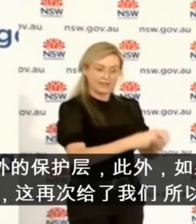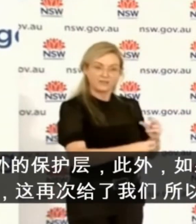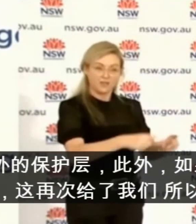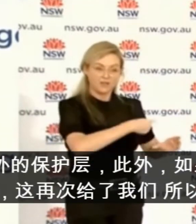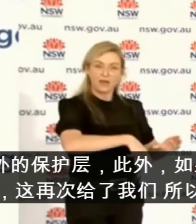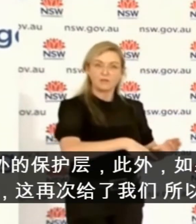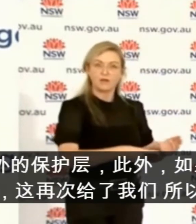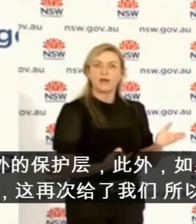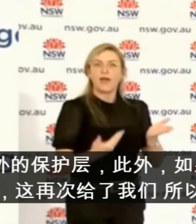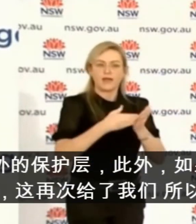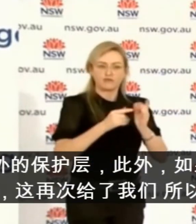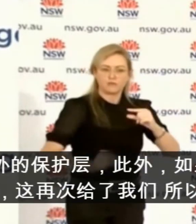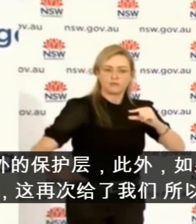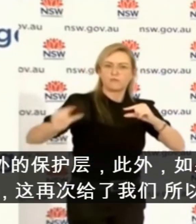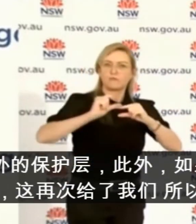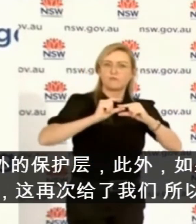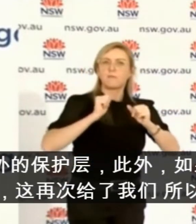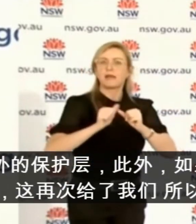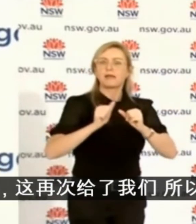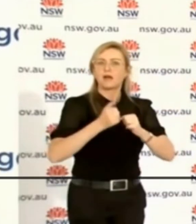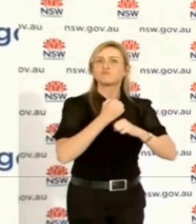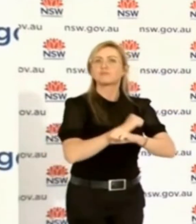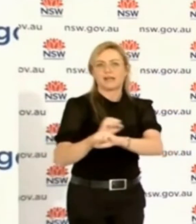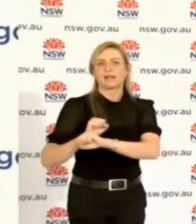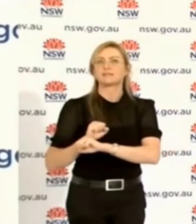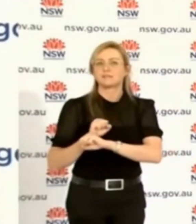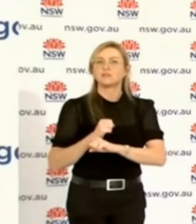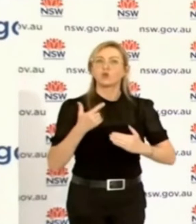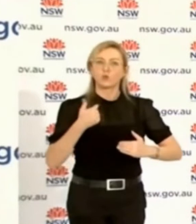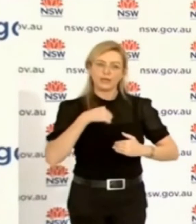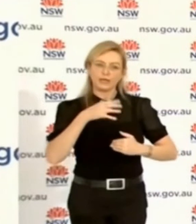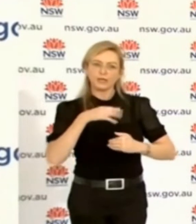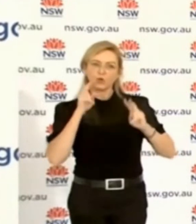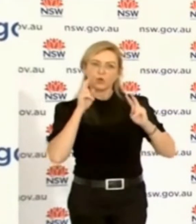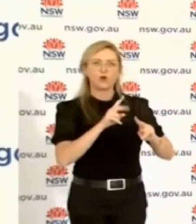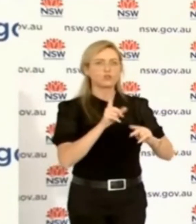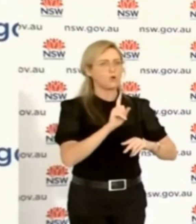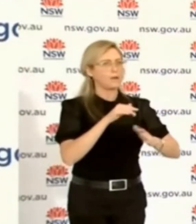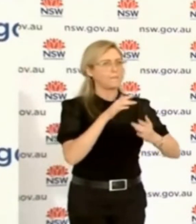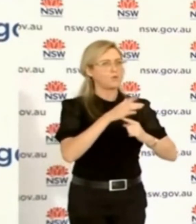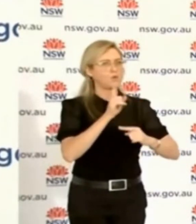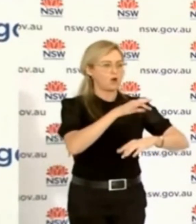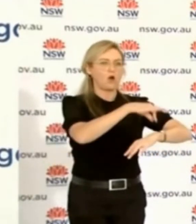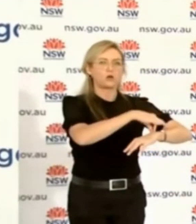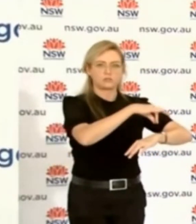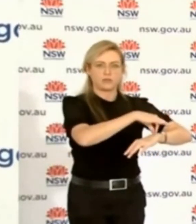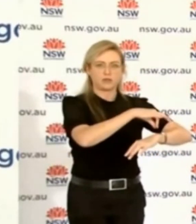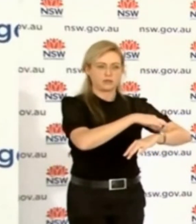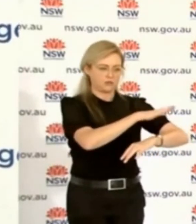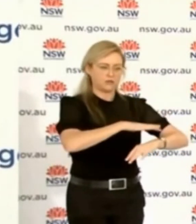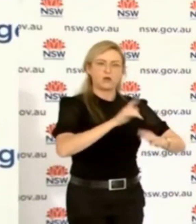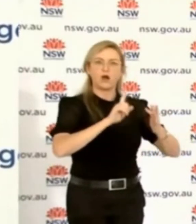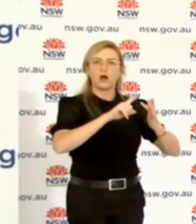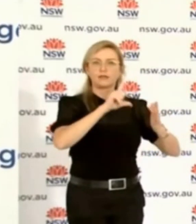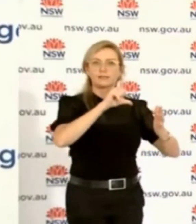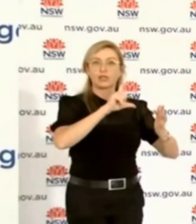the key for us is to always keep an eye on what's happening in our intensive care wards, and today you'll find for the first time we went